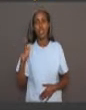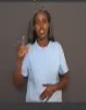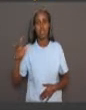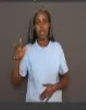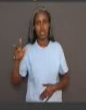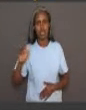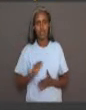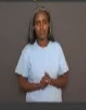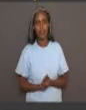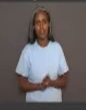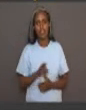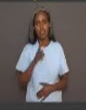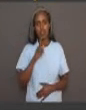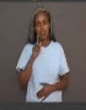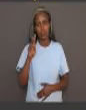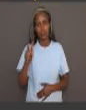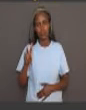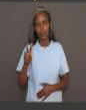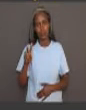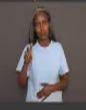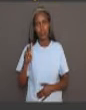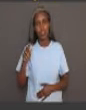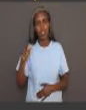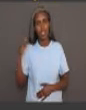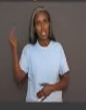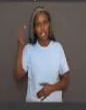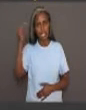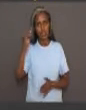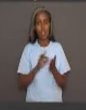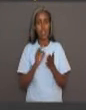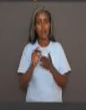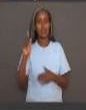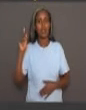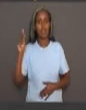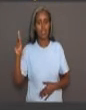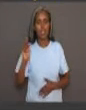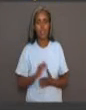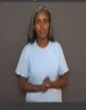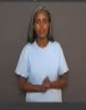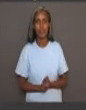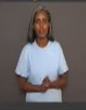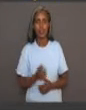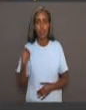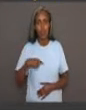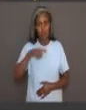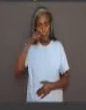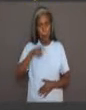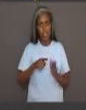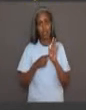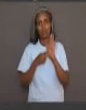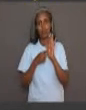3 is true for a natural number k. We must